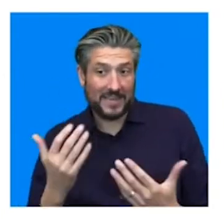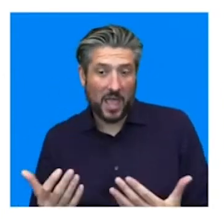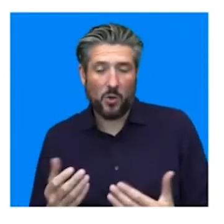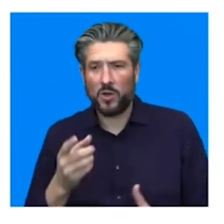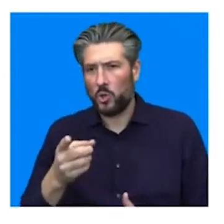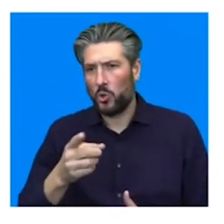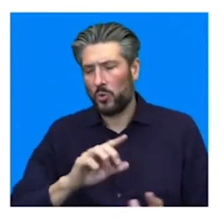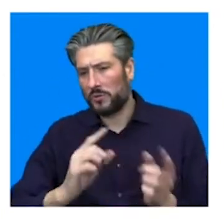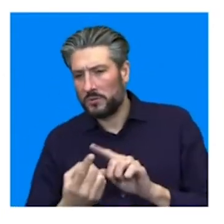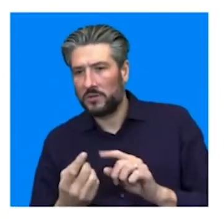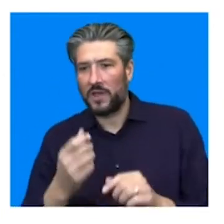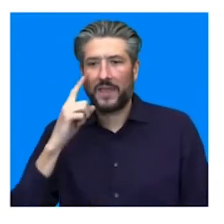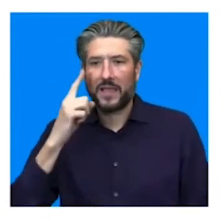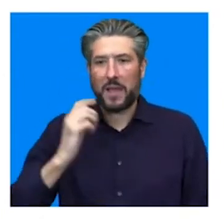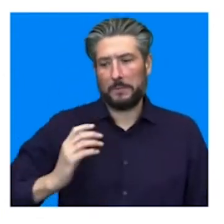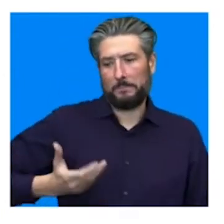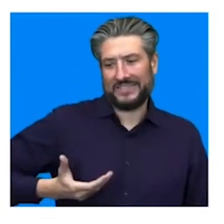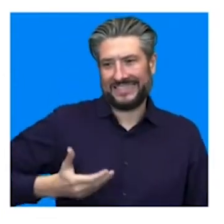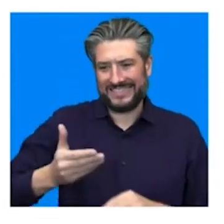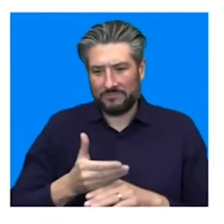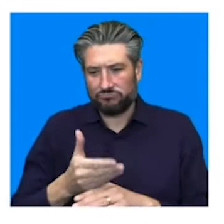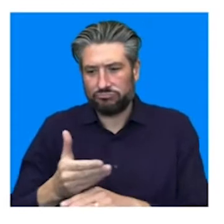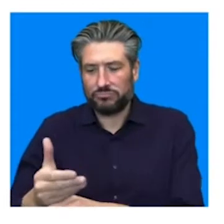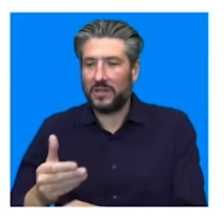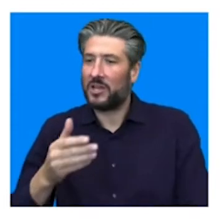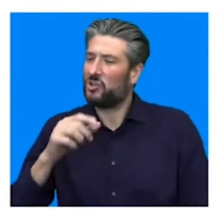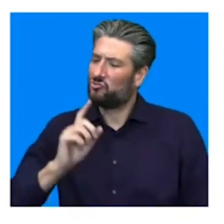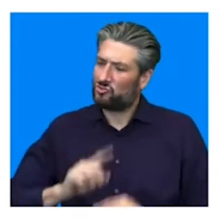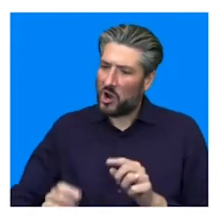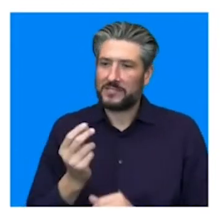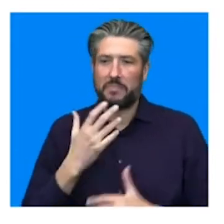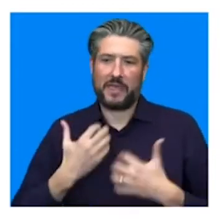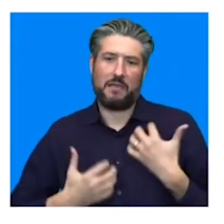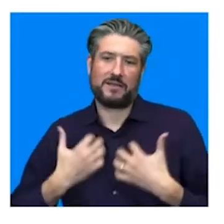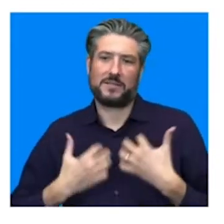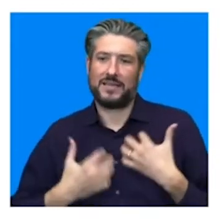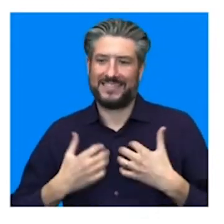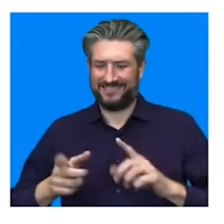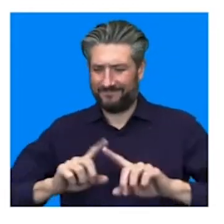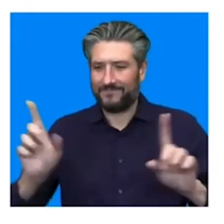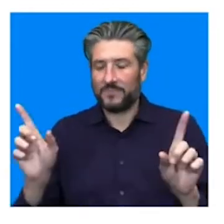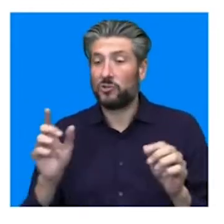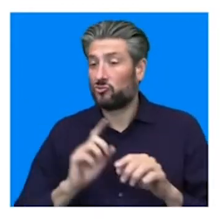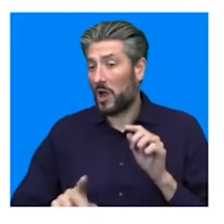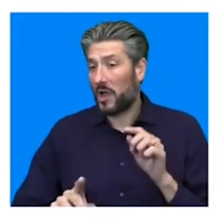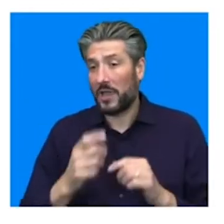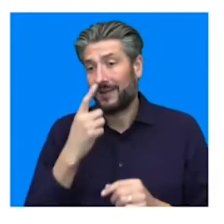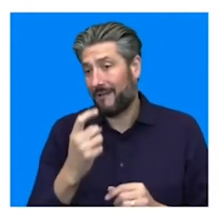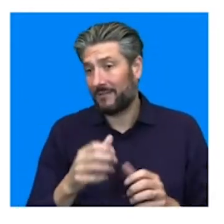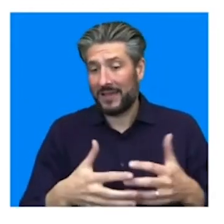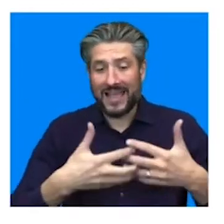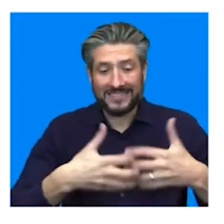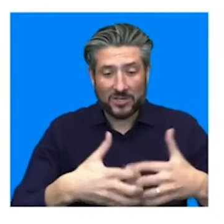something, do something exciting in this field. There's so many opportunities to innovate, whether it's technology or